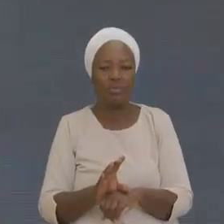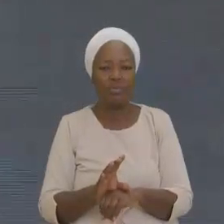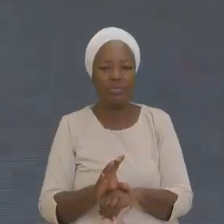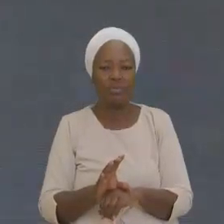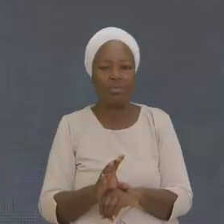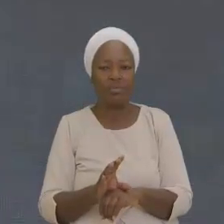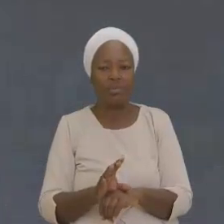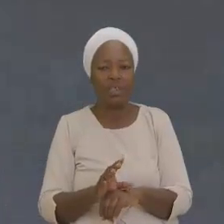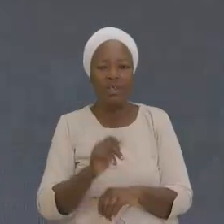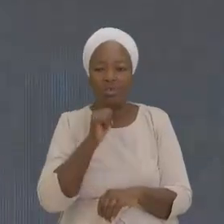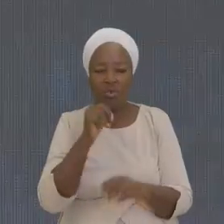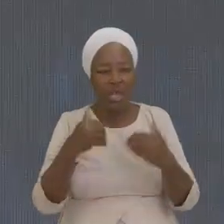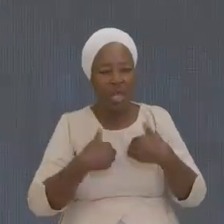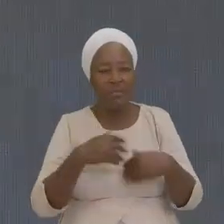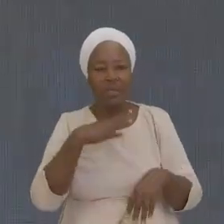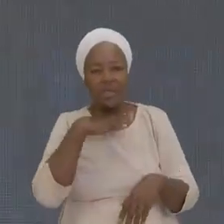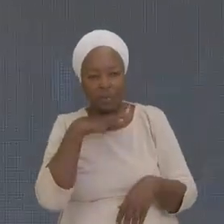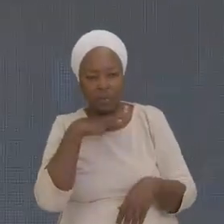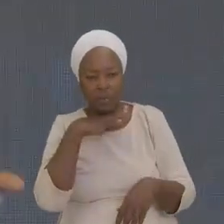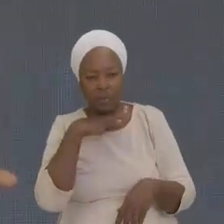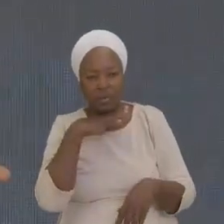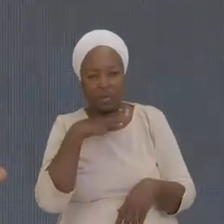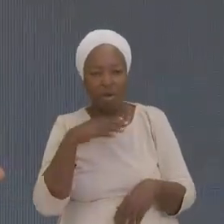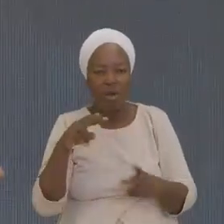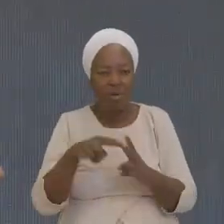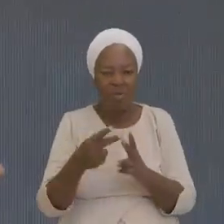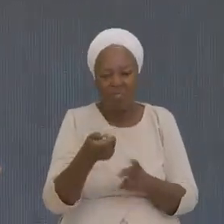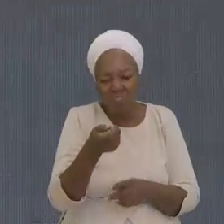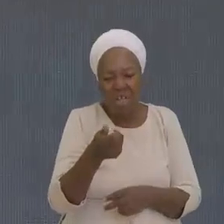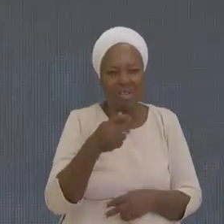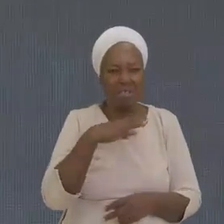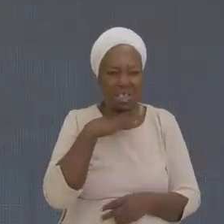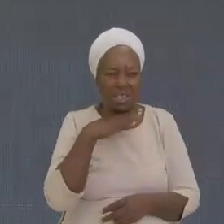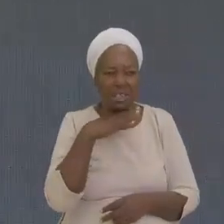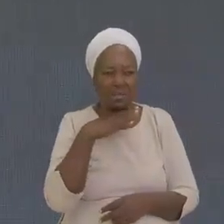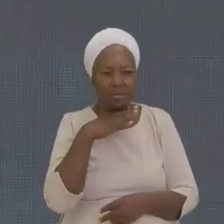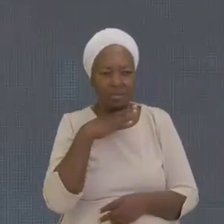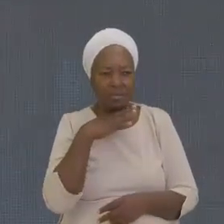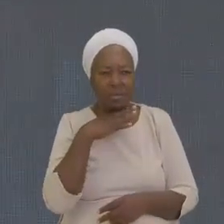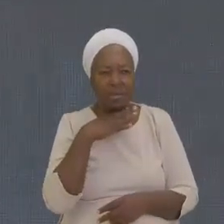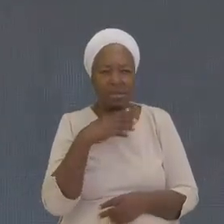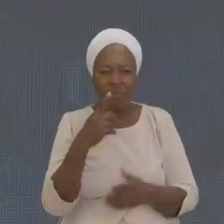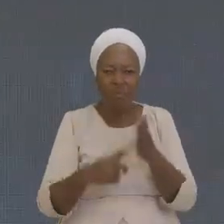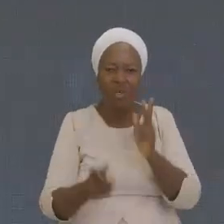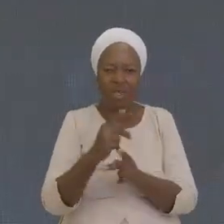not having spot or wrinkle. What's wrinkle?